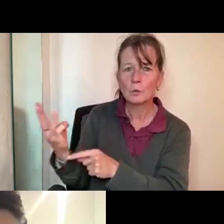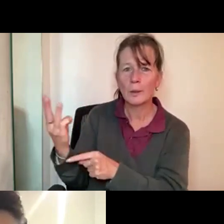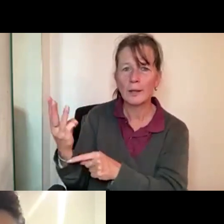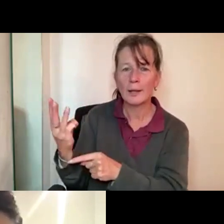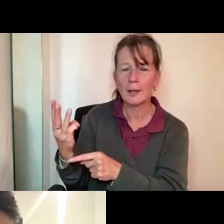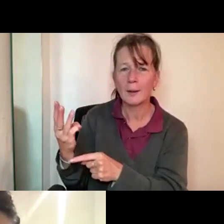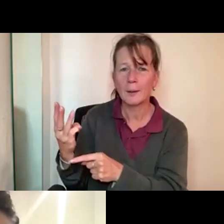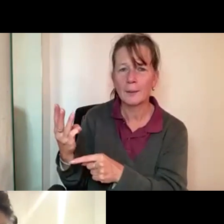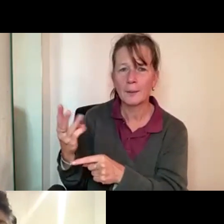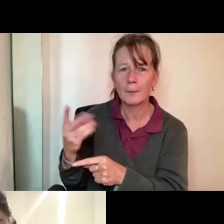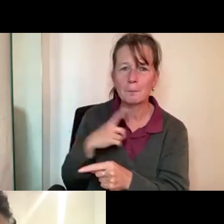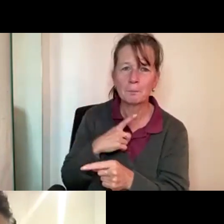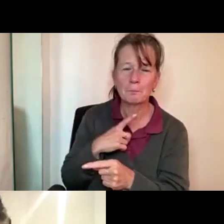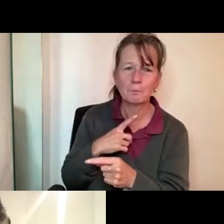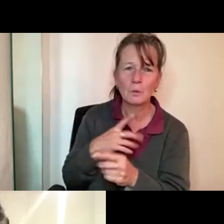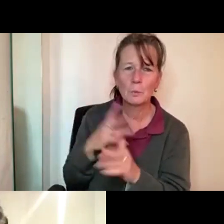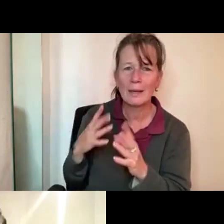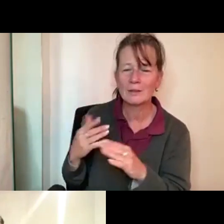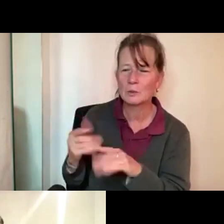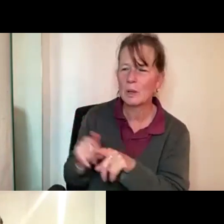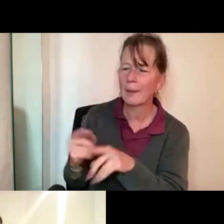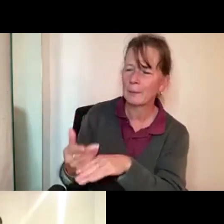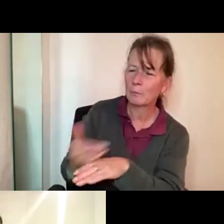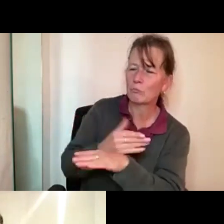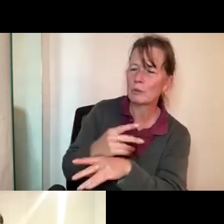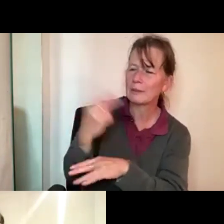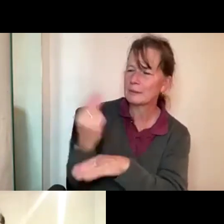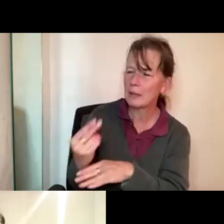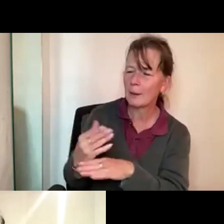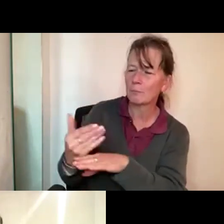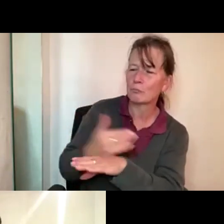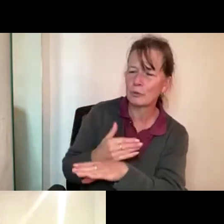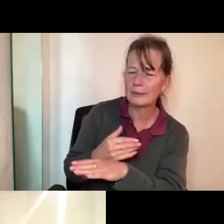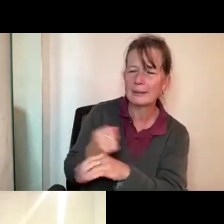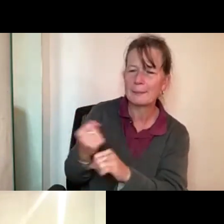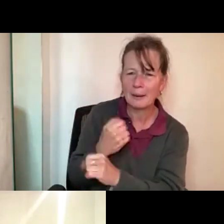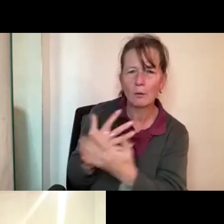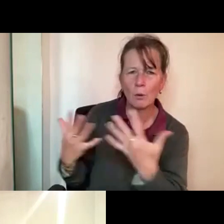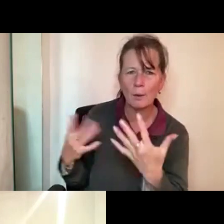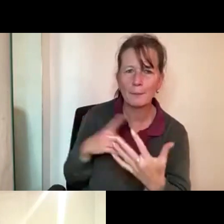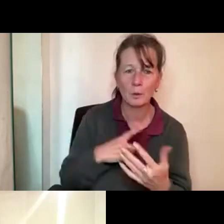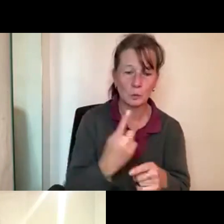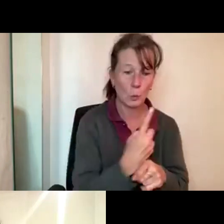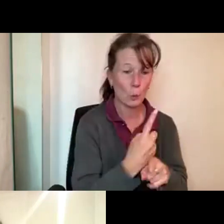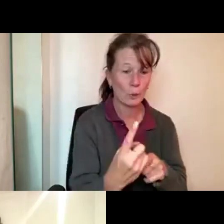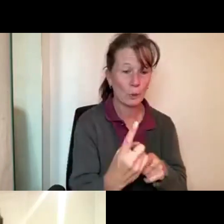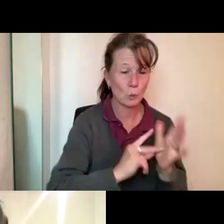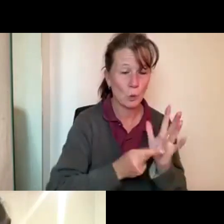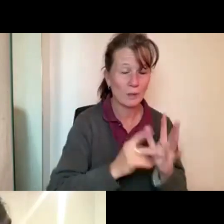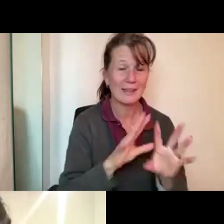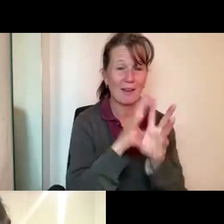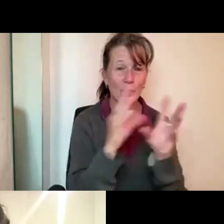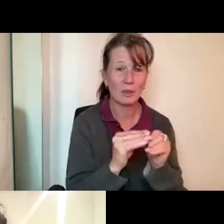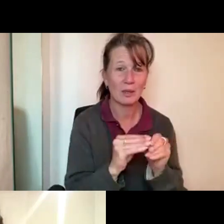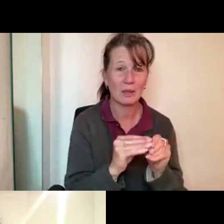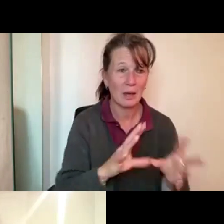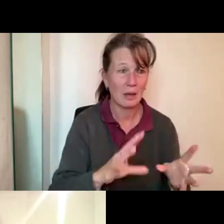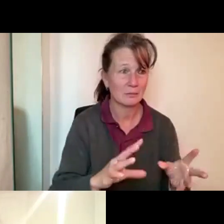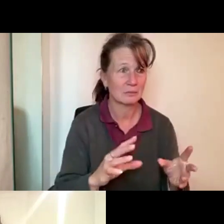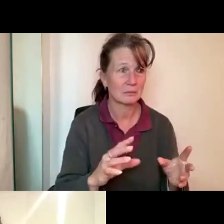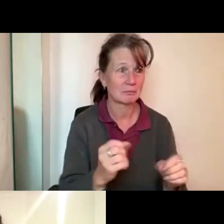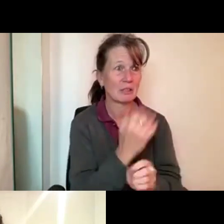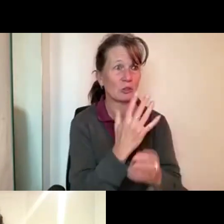because in a way we had to kind of pre-design and pre-make quite a lot, because we had 1 week to organize everything and to make it work,